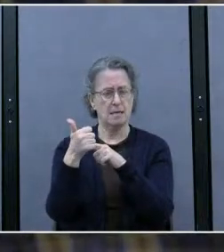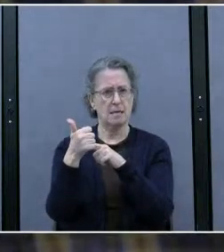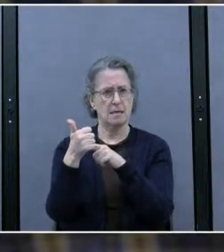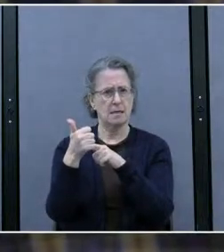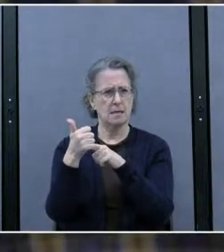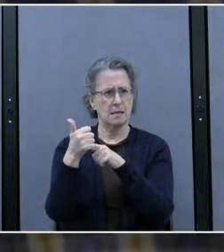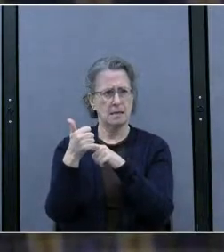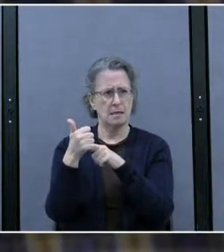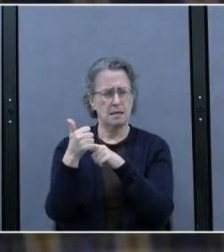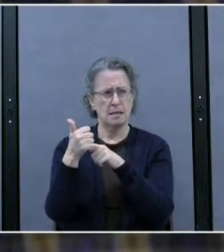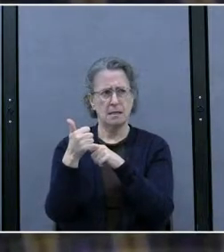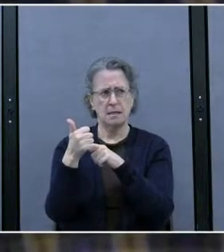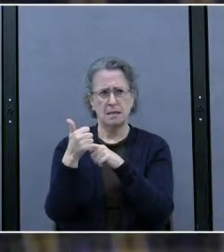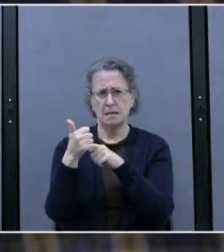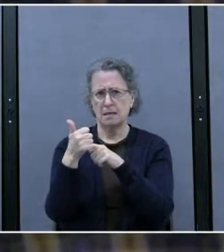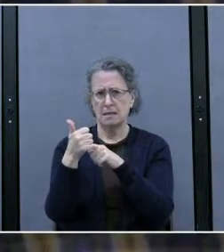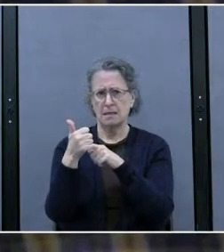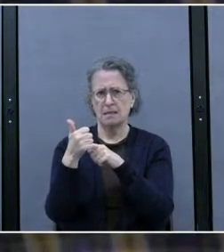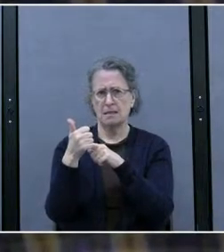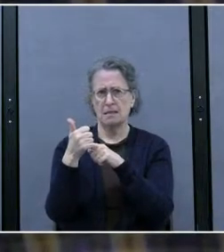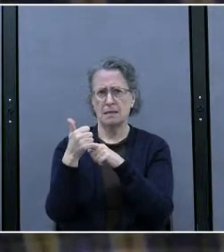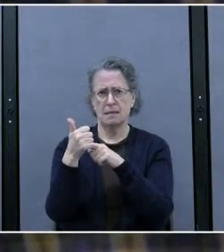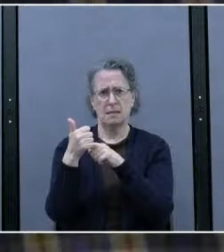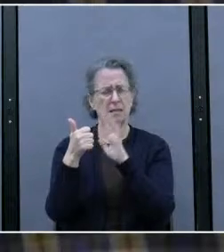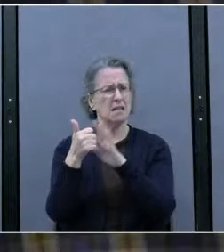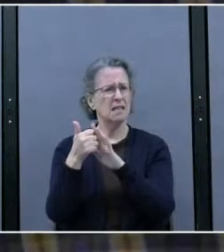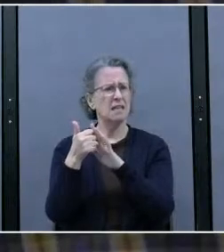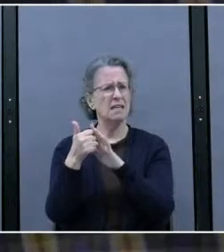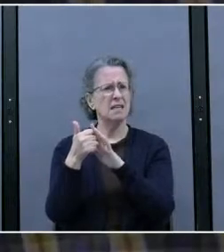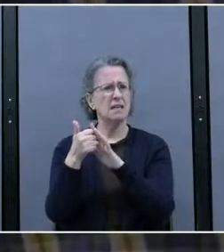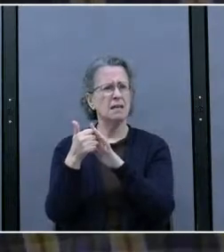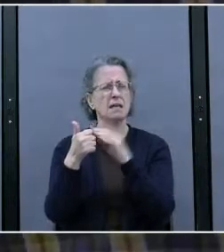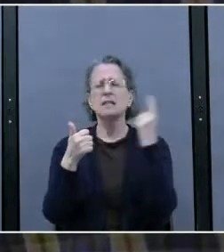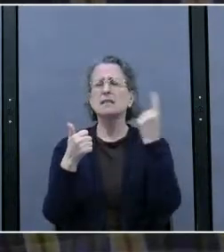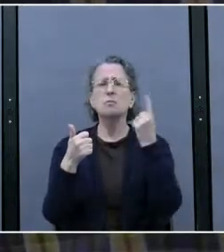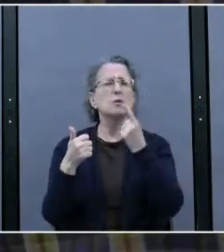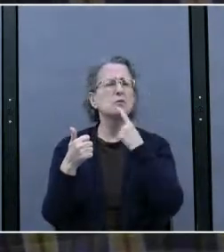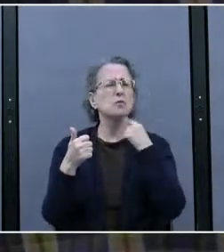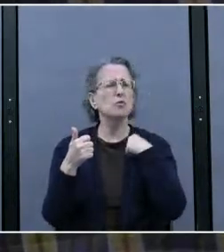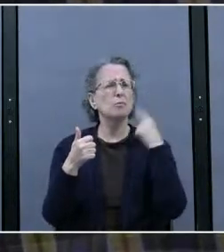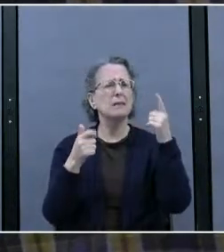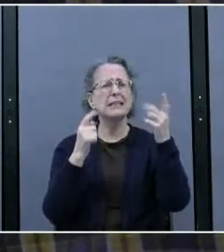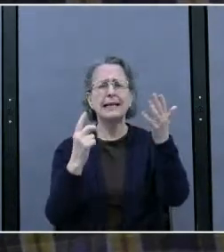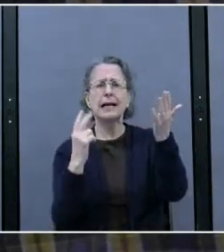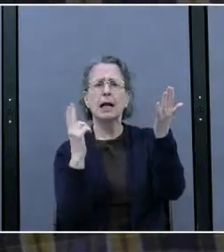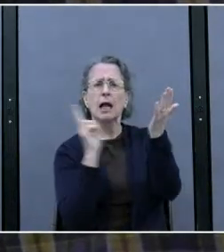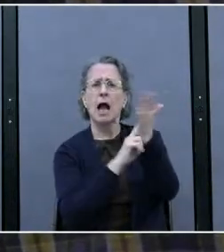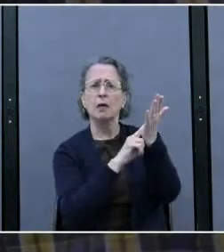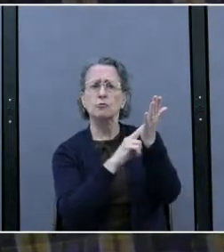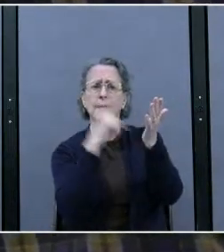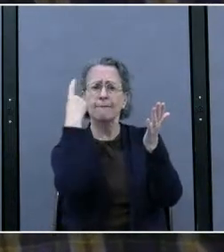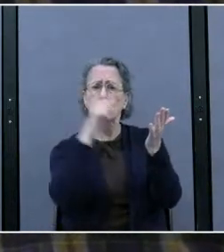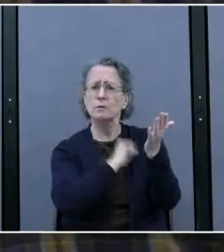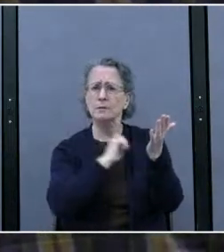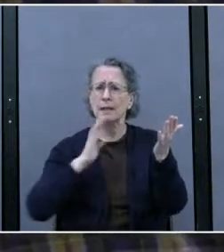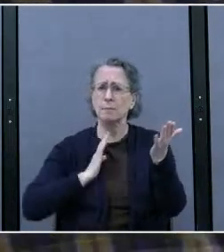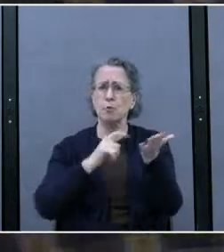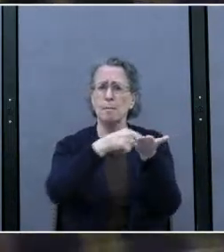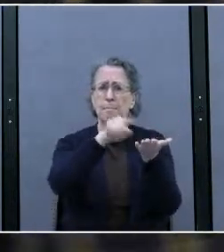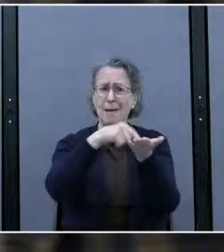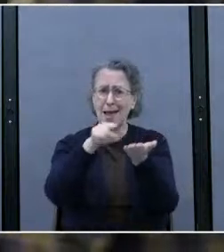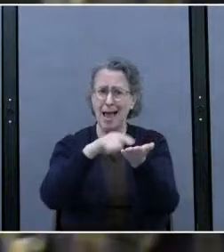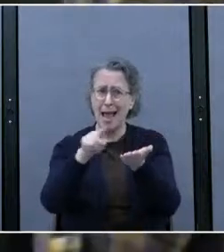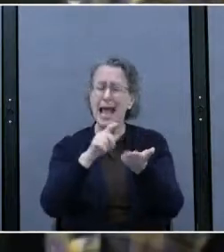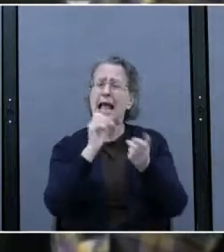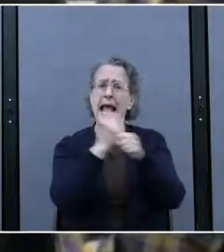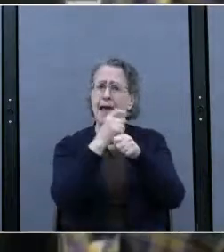somewhere or heard that there's a contract, every year there's an increase. Does that apply to the